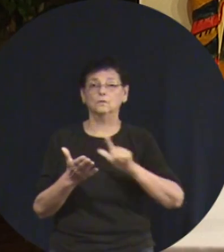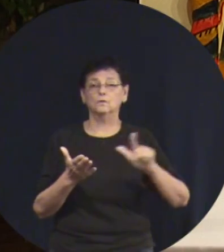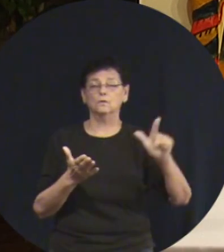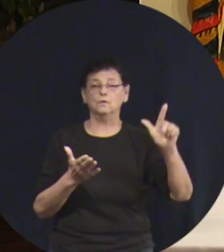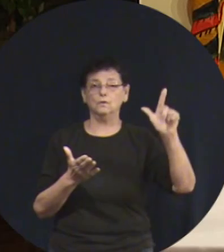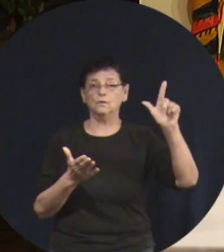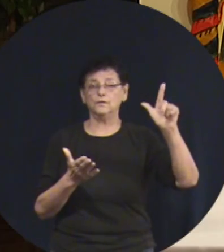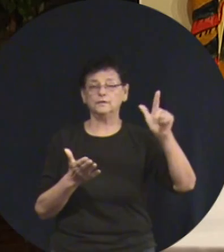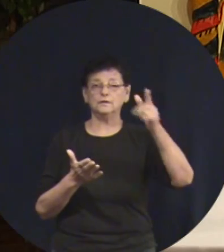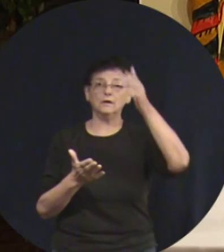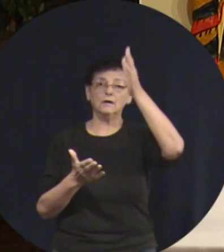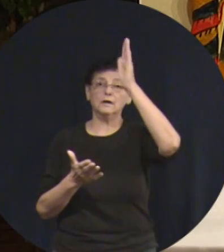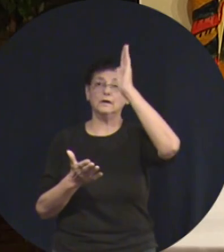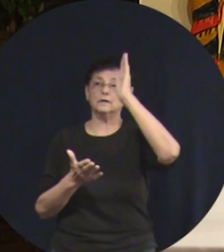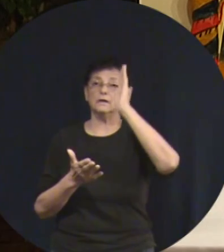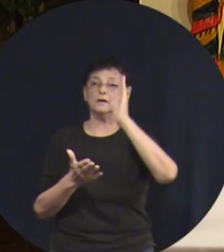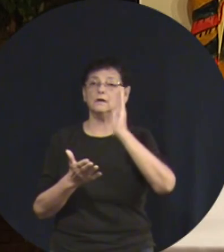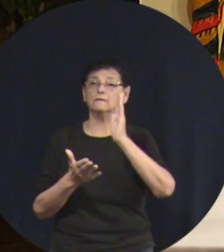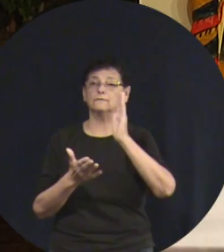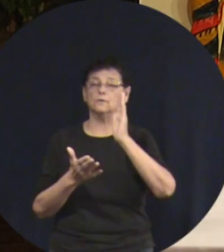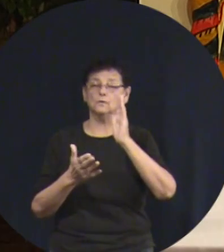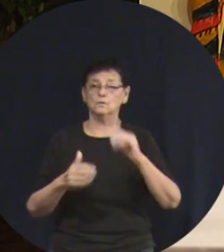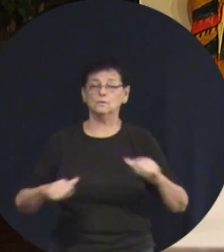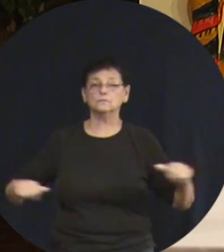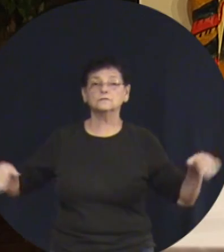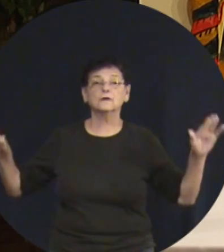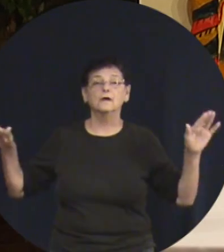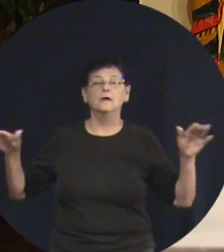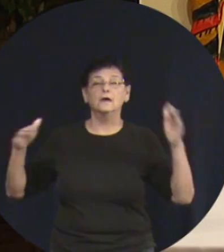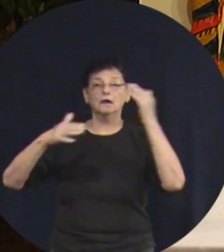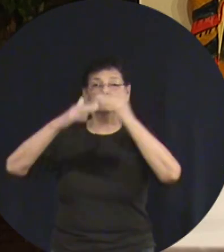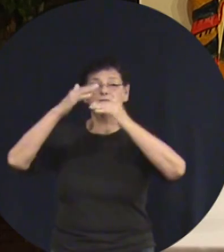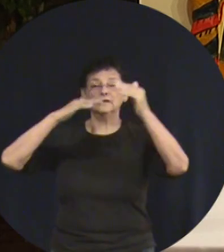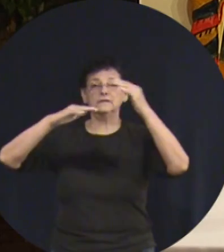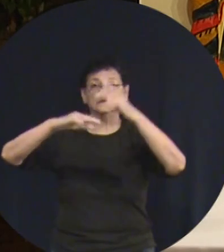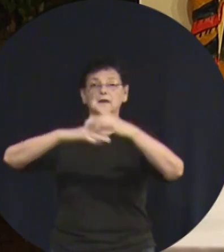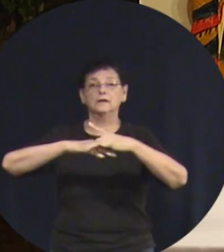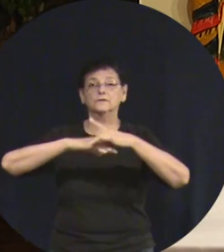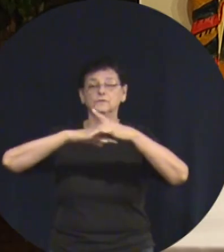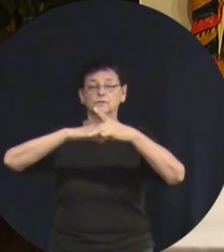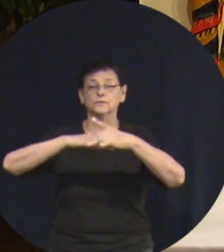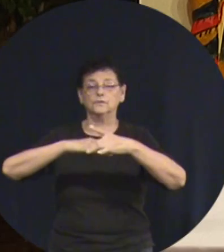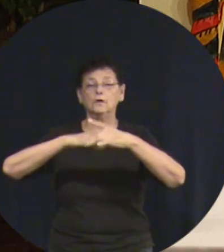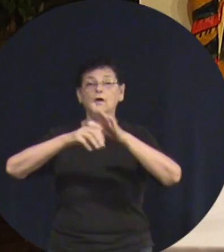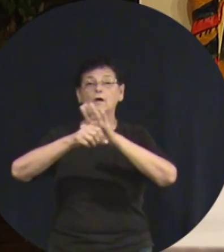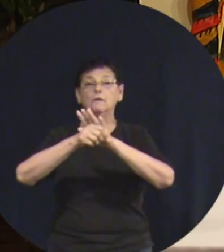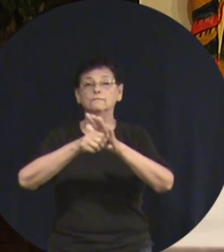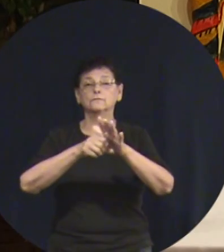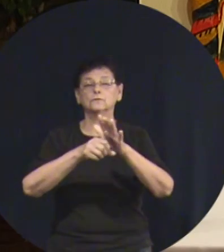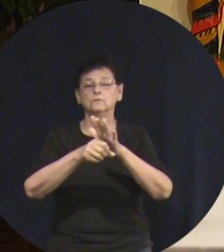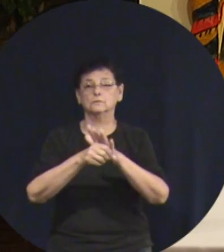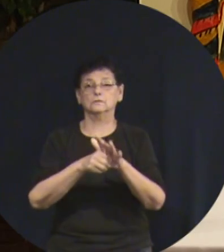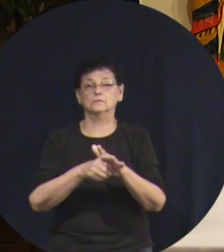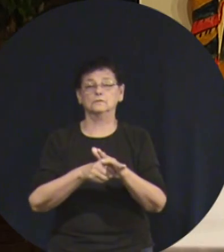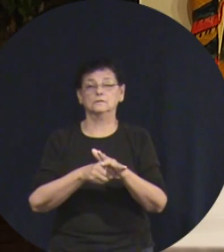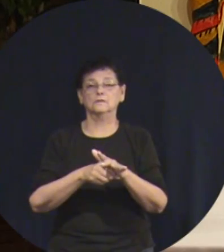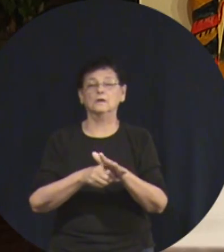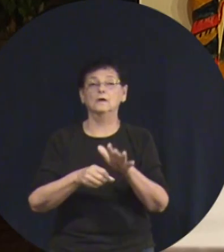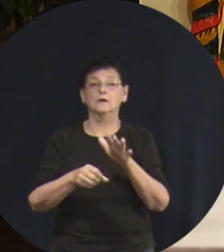holy Lord, God of hosts, heaven and earth